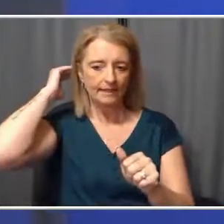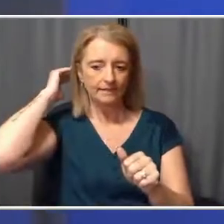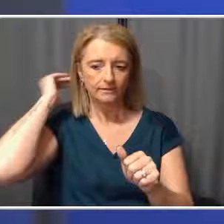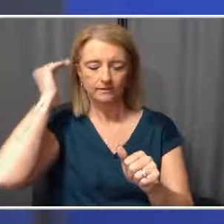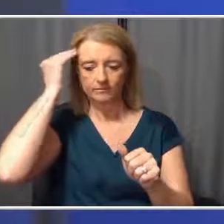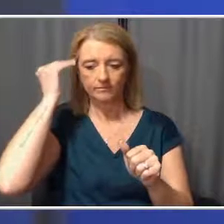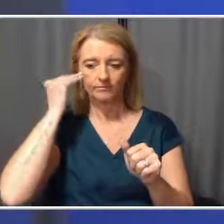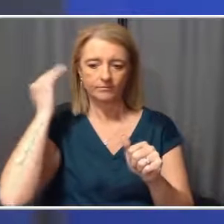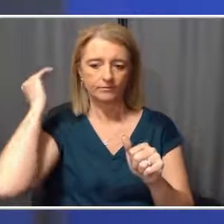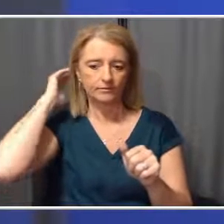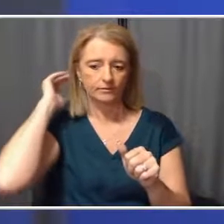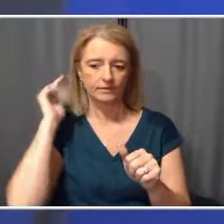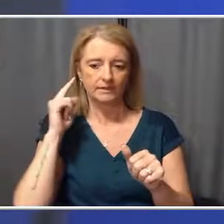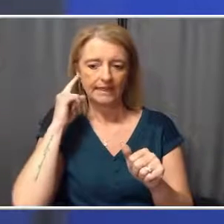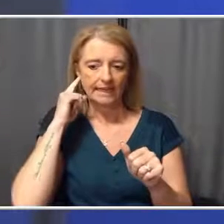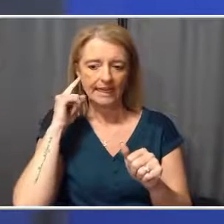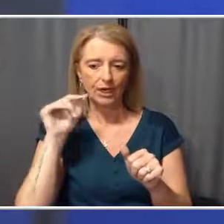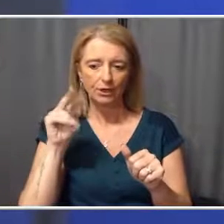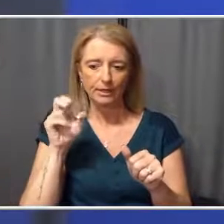in the future.